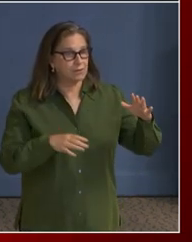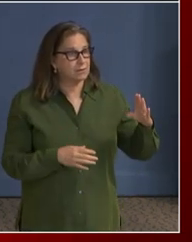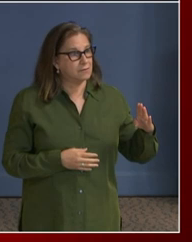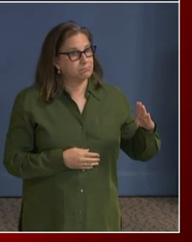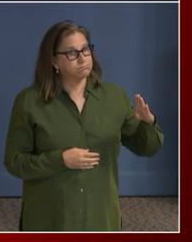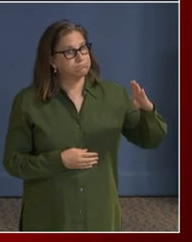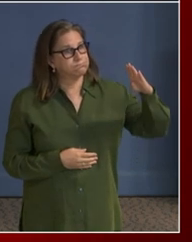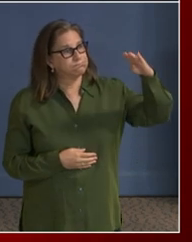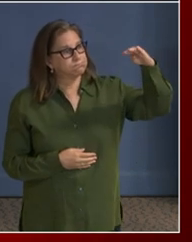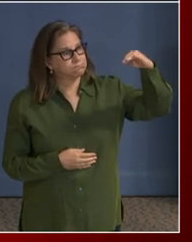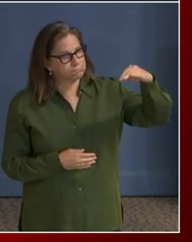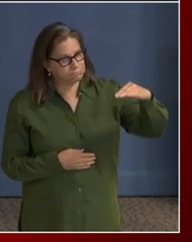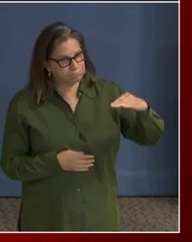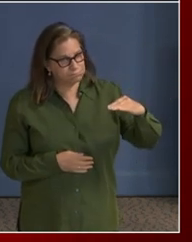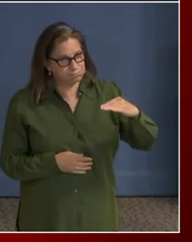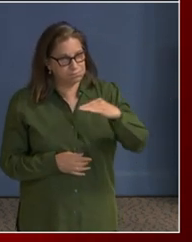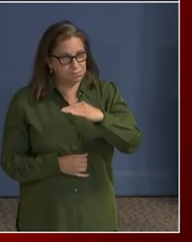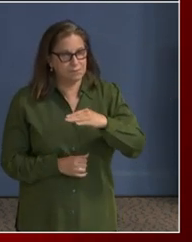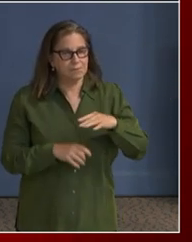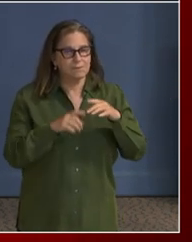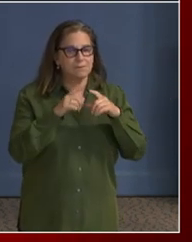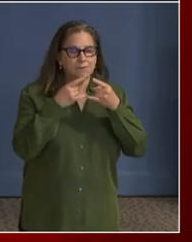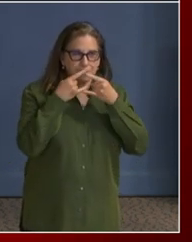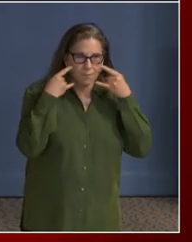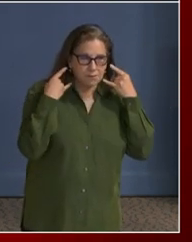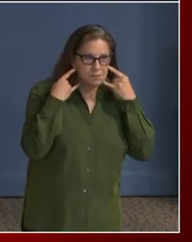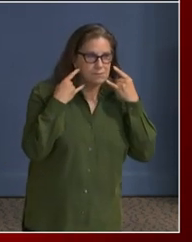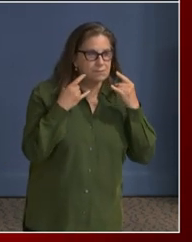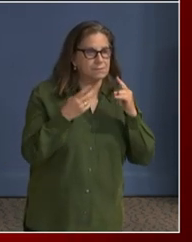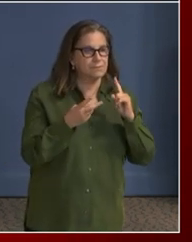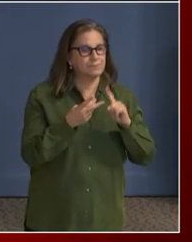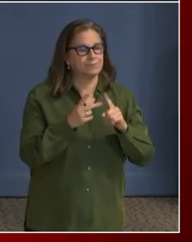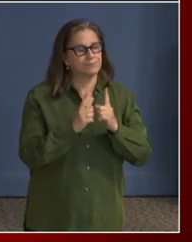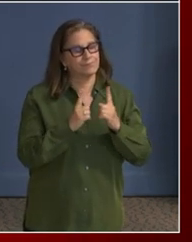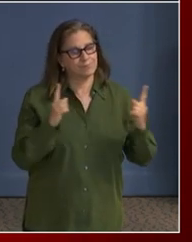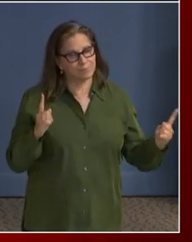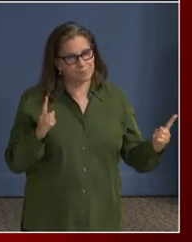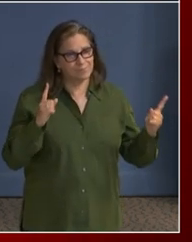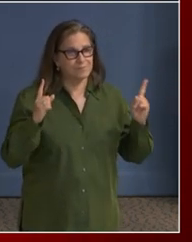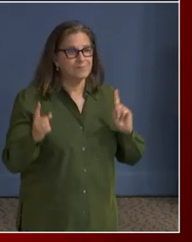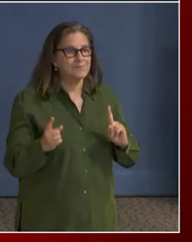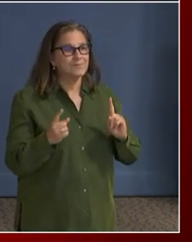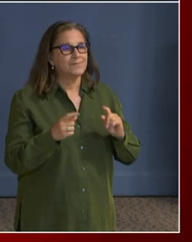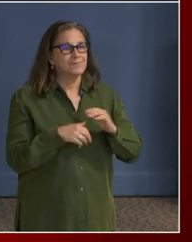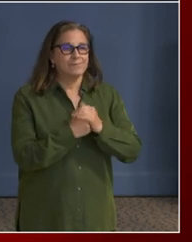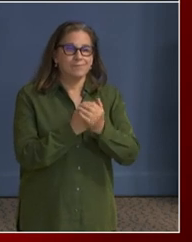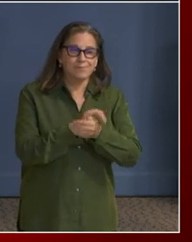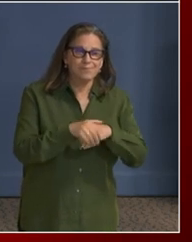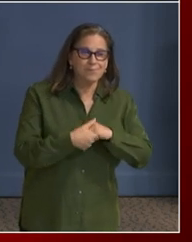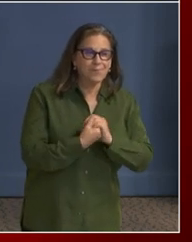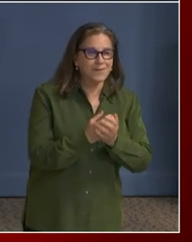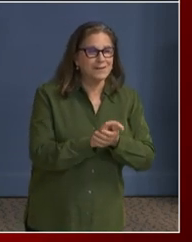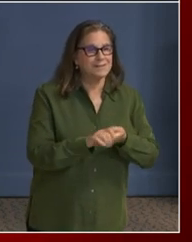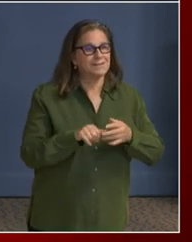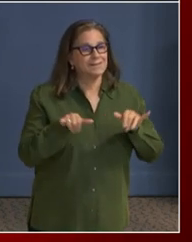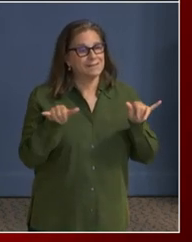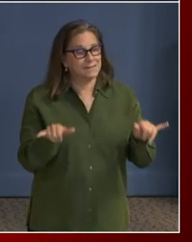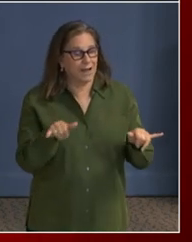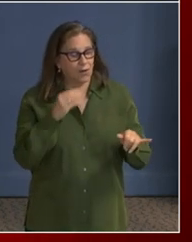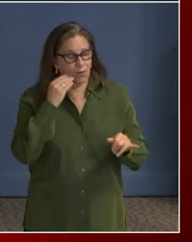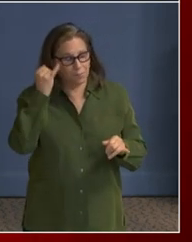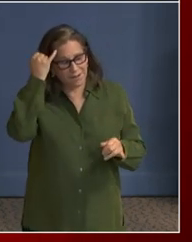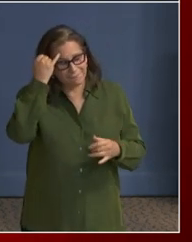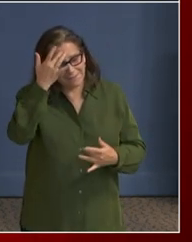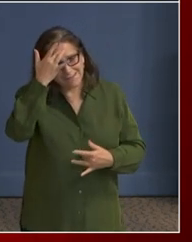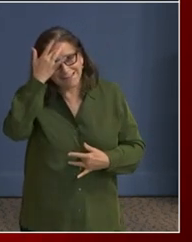vigilant about them. Wearing a mask, social distancing, washing your hands frequently, staying at home if you're